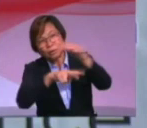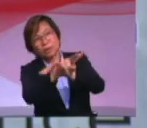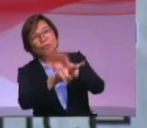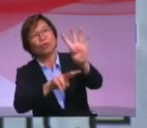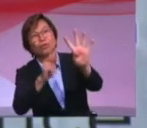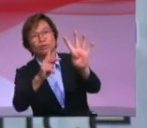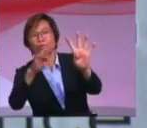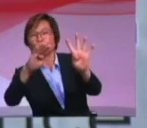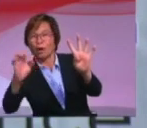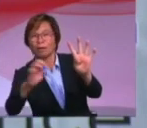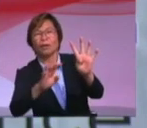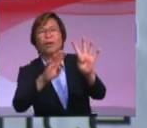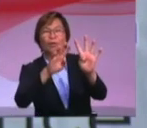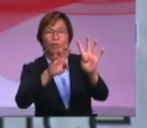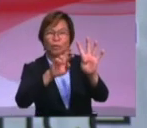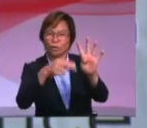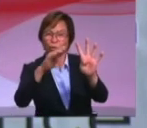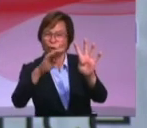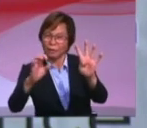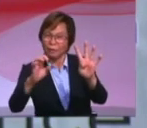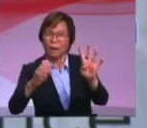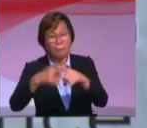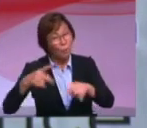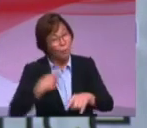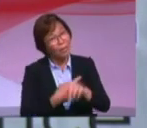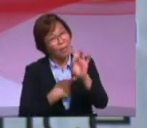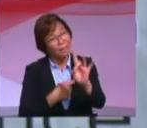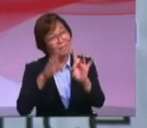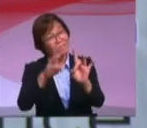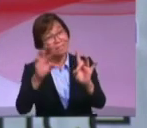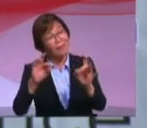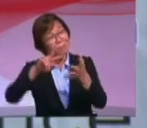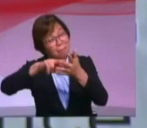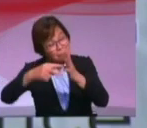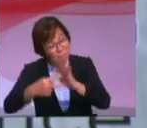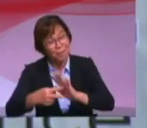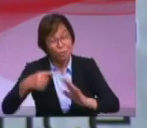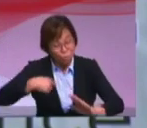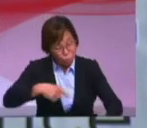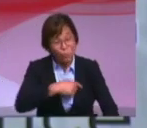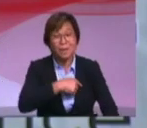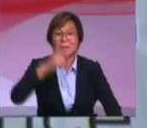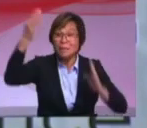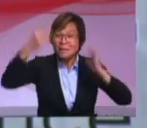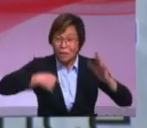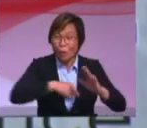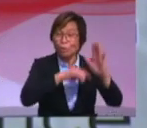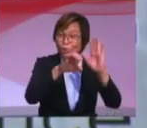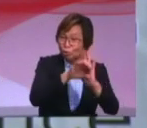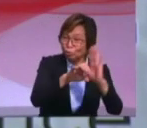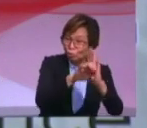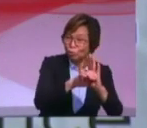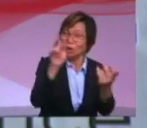4 400 cases but we only have 869 cases so which means we are much our modeling is